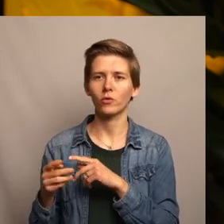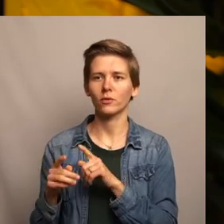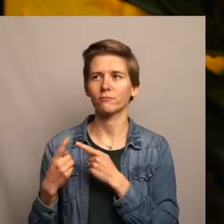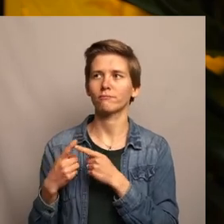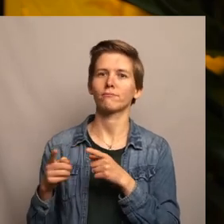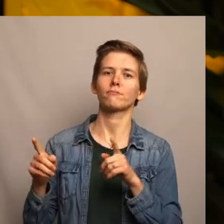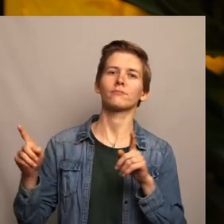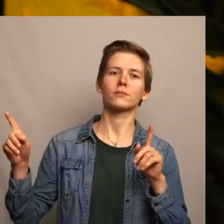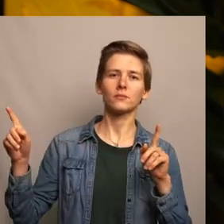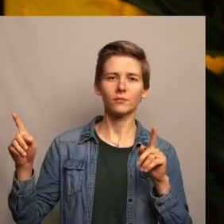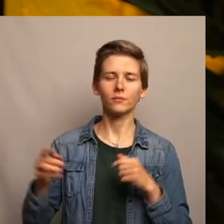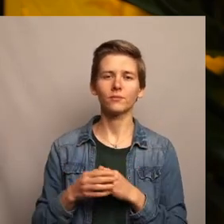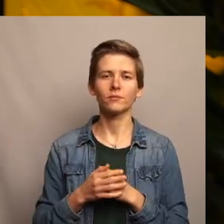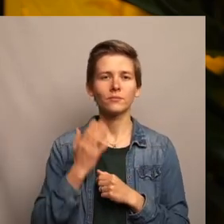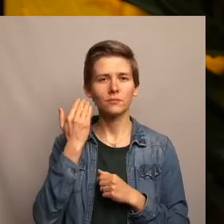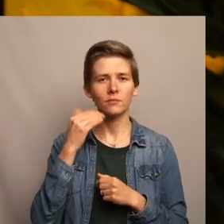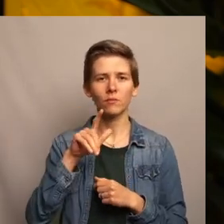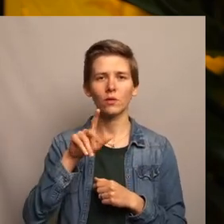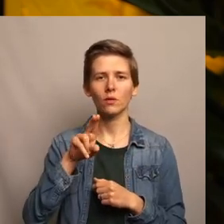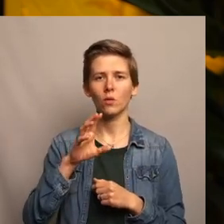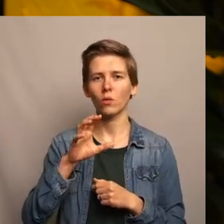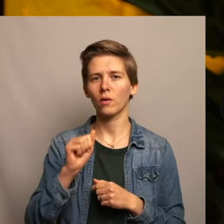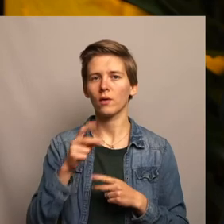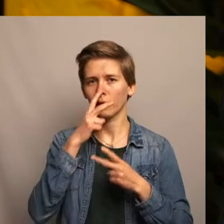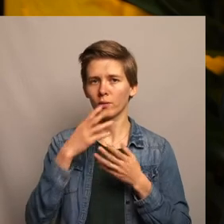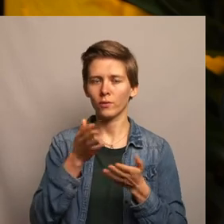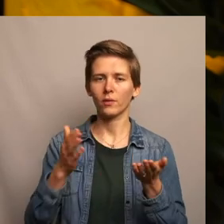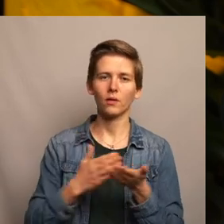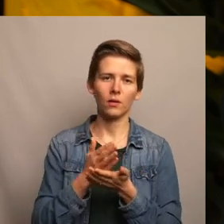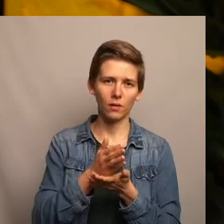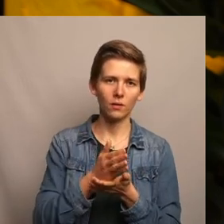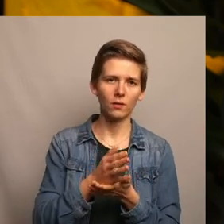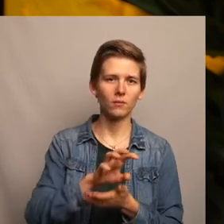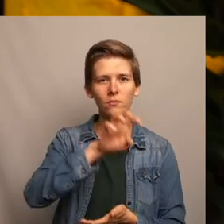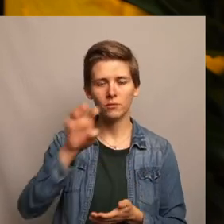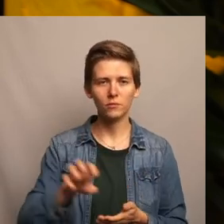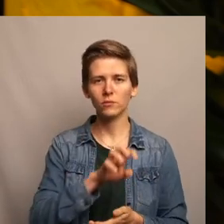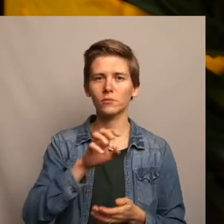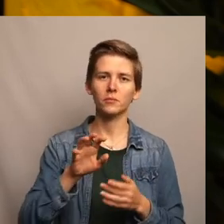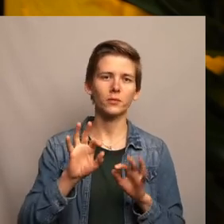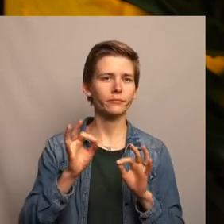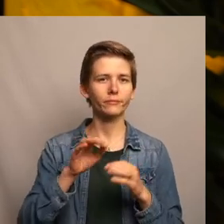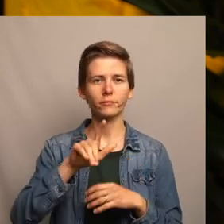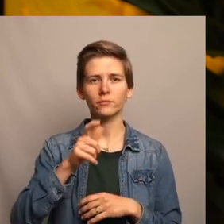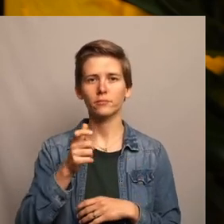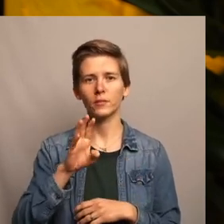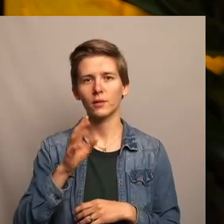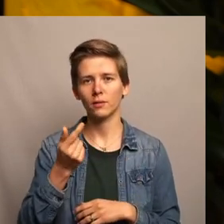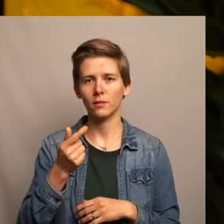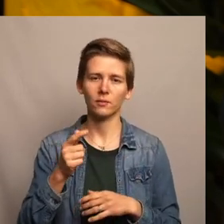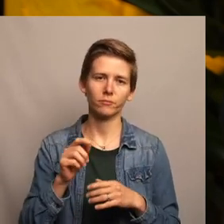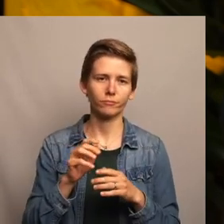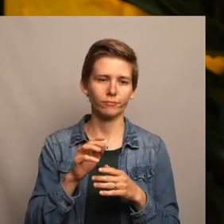was showing the map of Europe and LGBT rights, and like I didn't even realize, but Italy has.